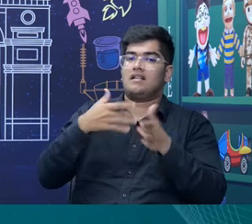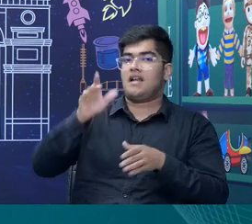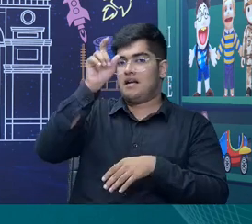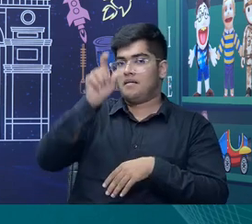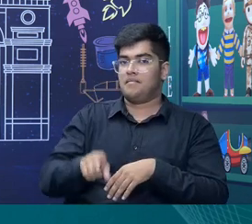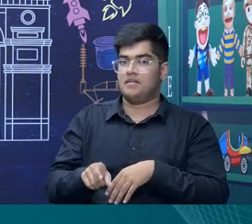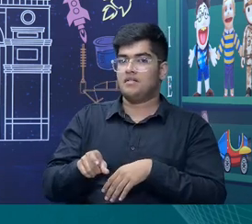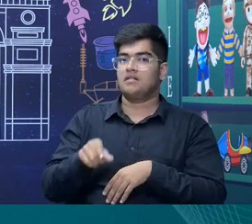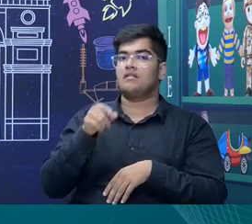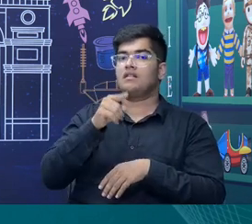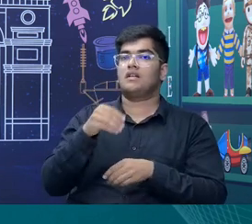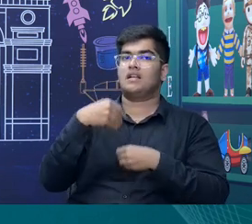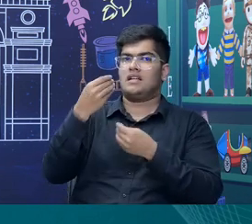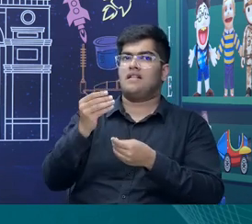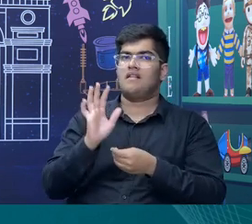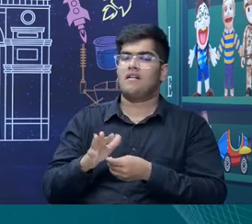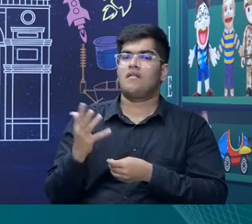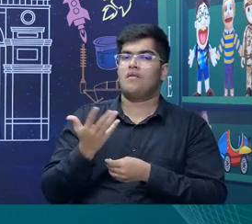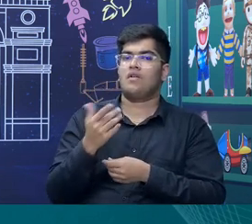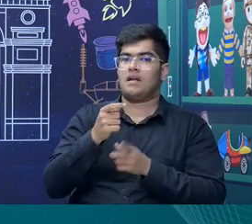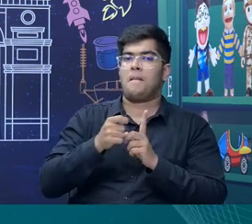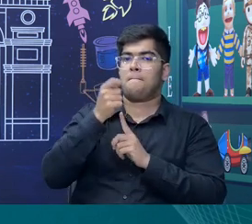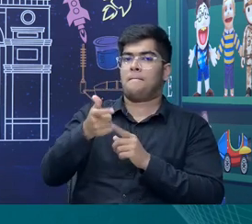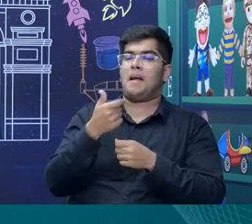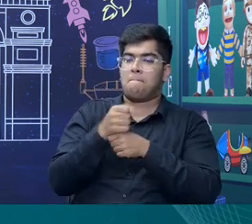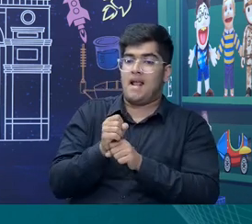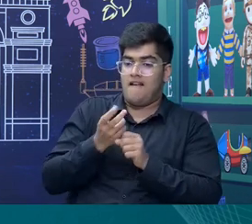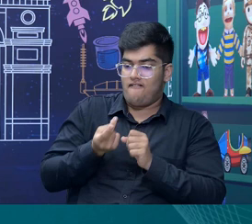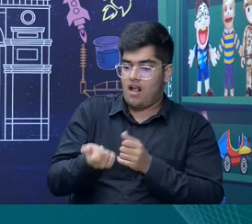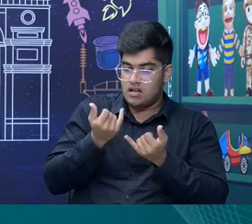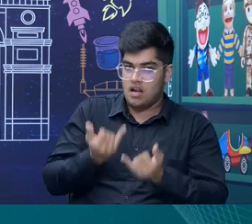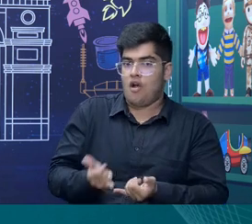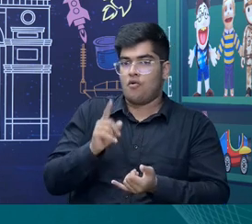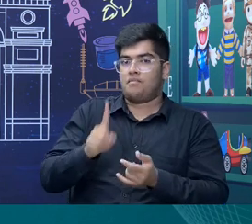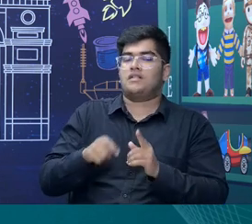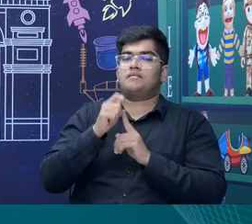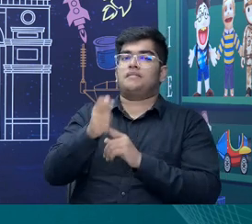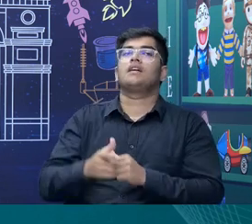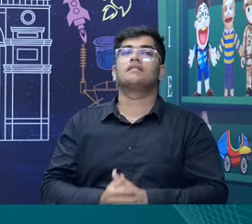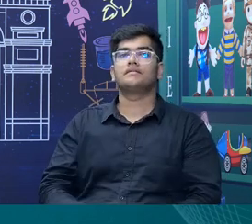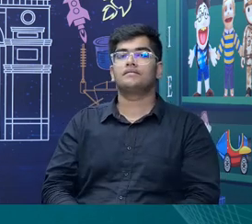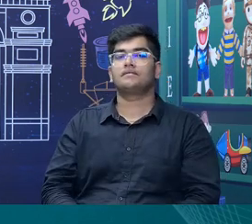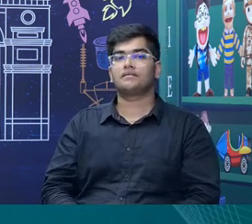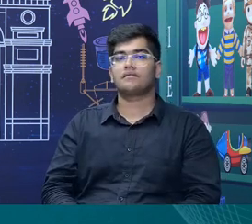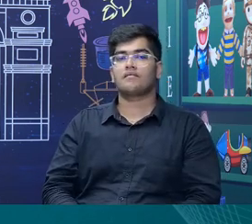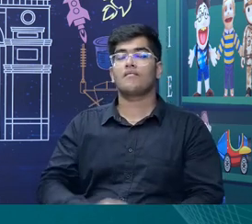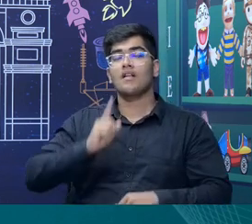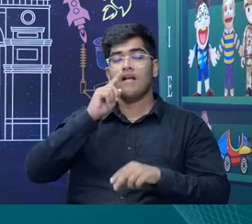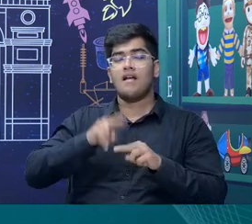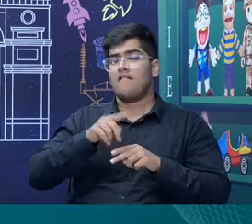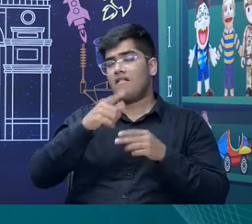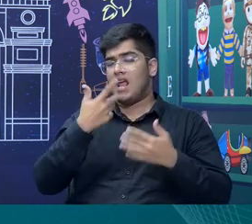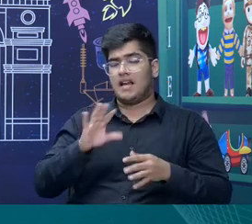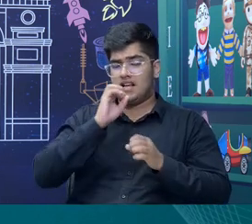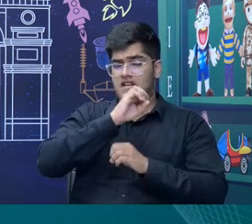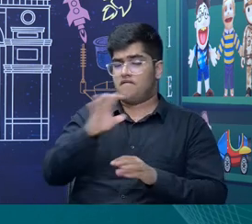that the payment is to is to be made immediately in case if there is no